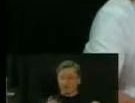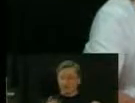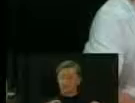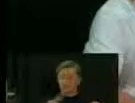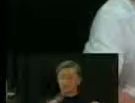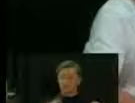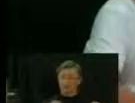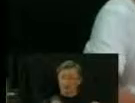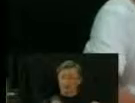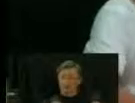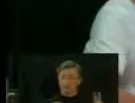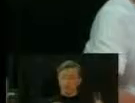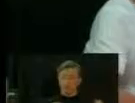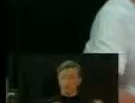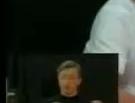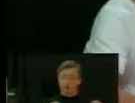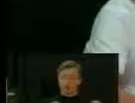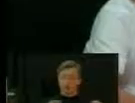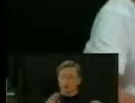Commissioner Kate,